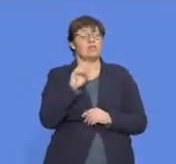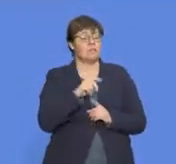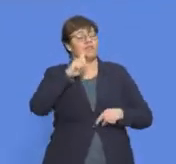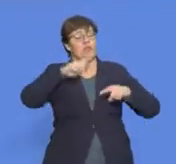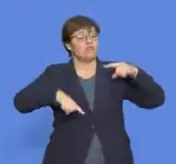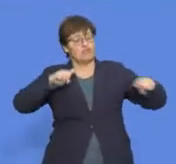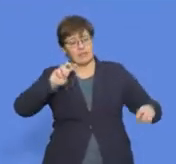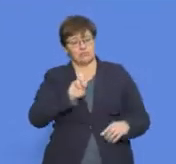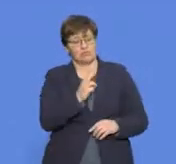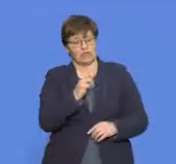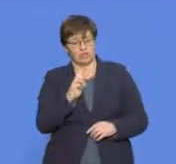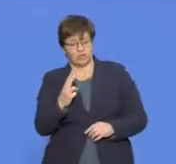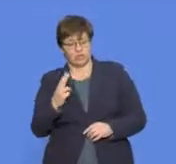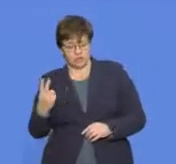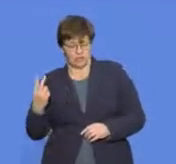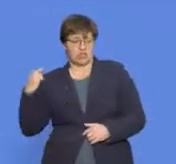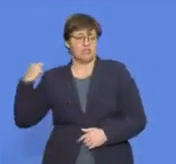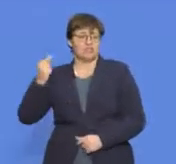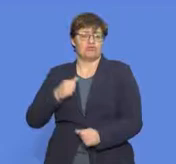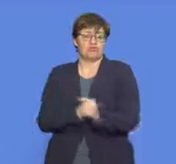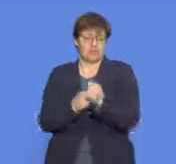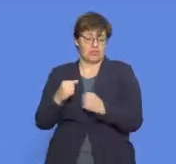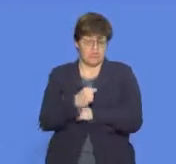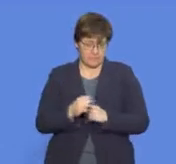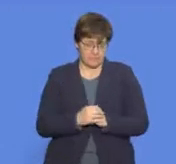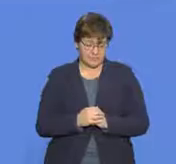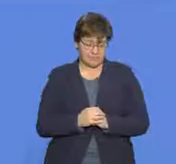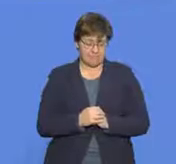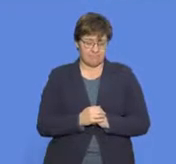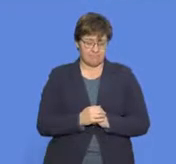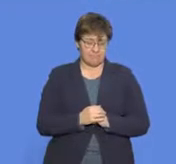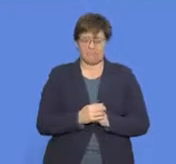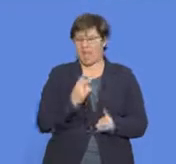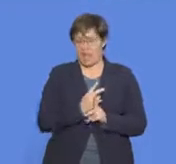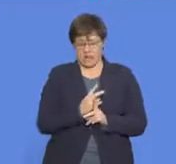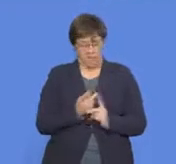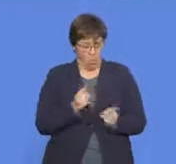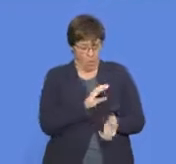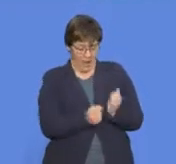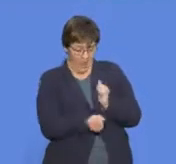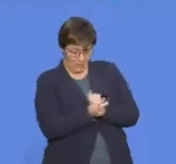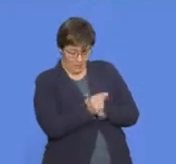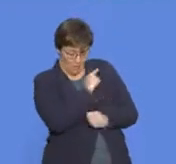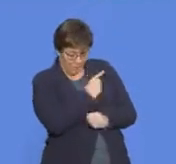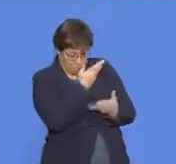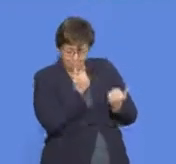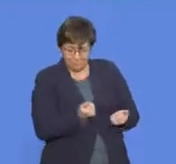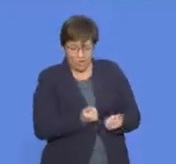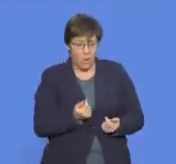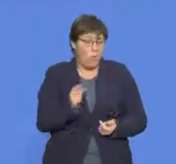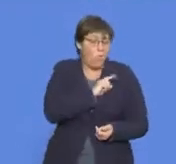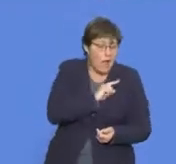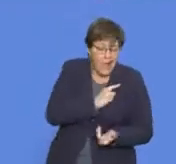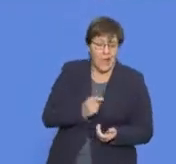a random change in the genetic structure of an organism. So again, we don't know what causes it, why it happens, when